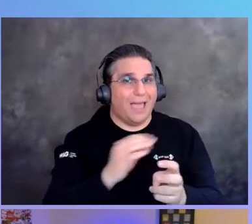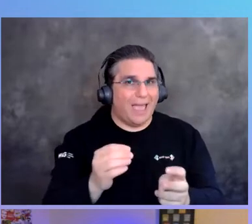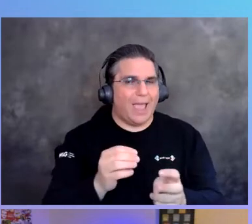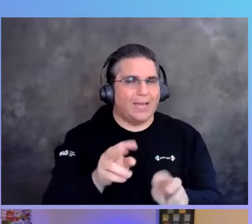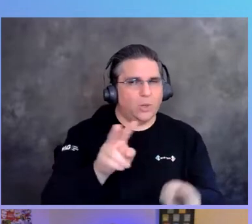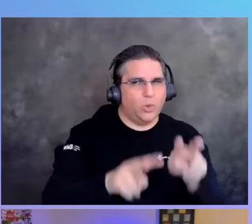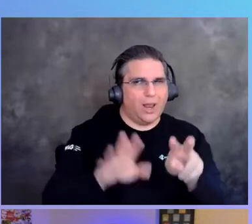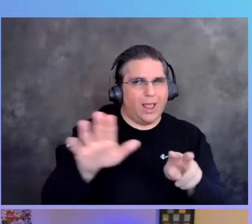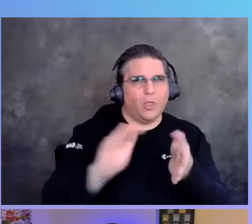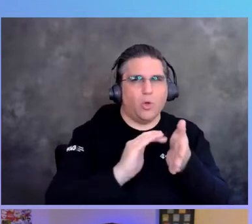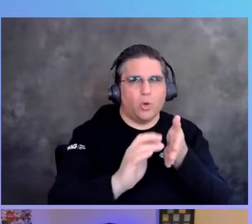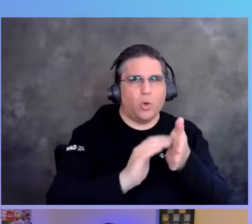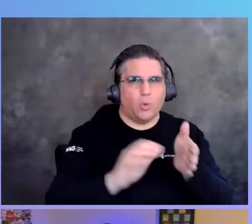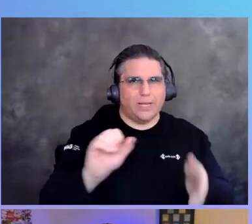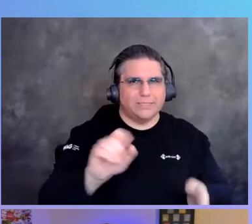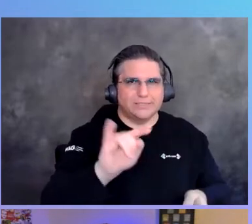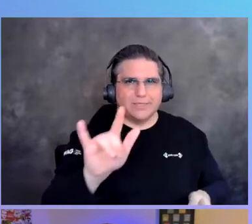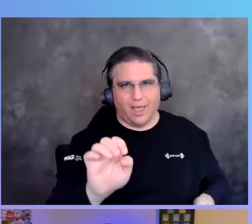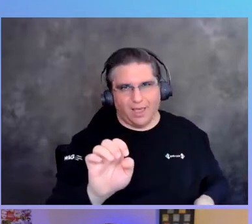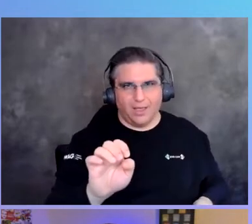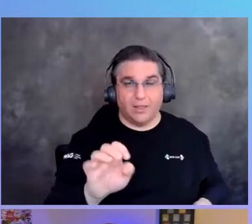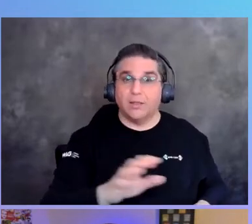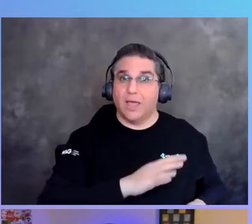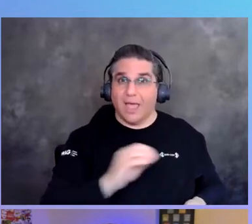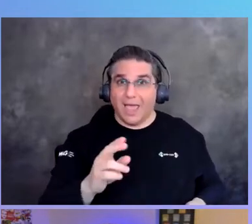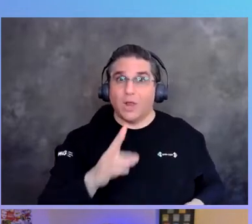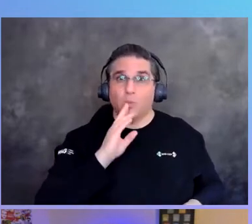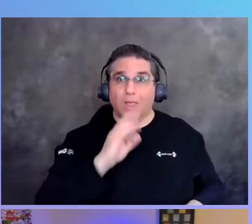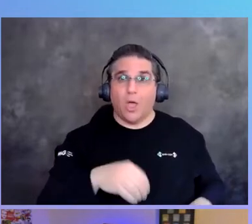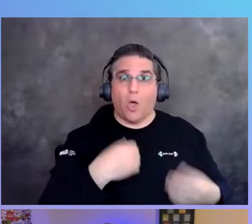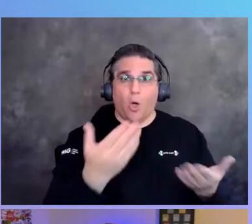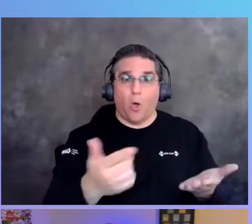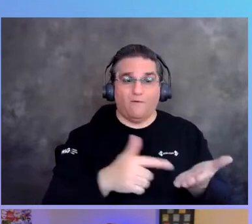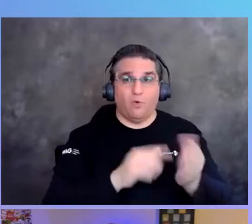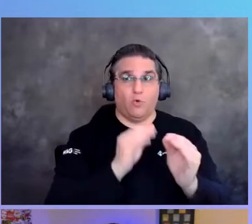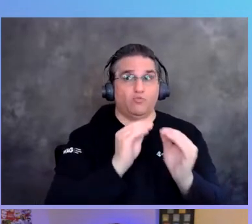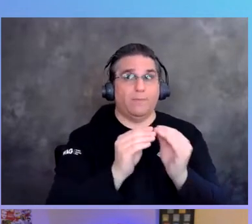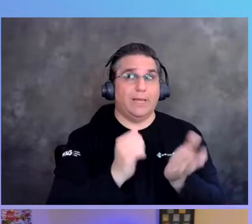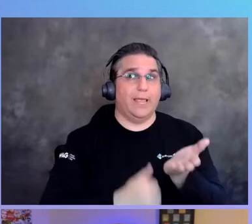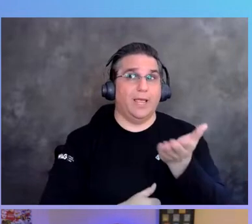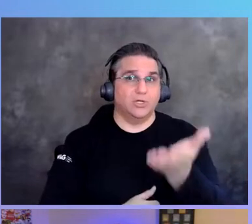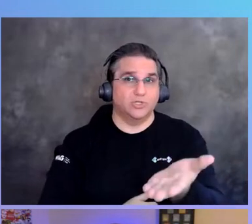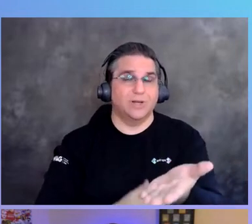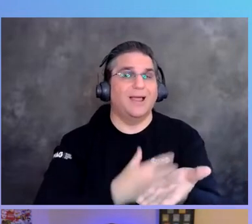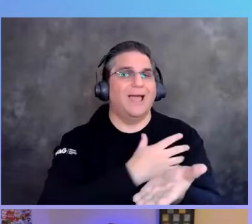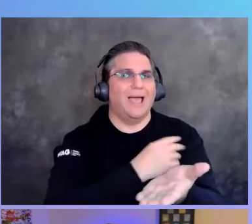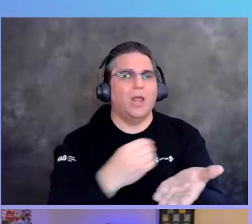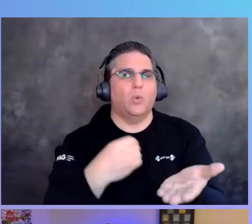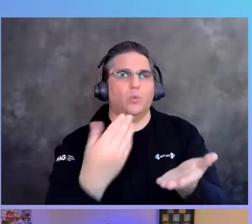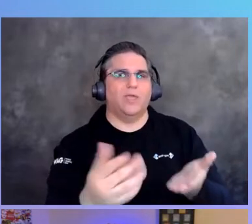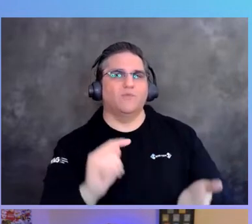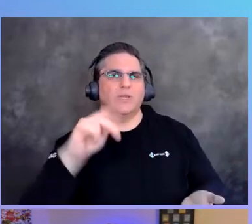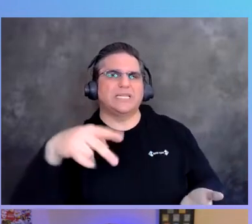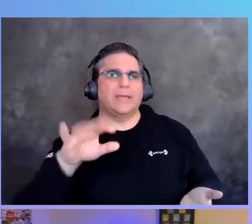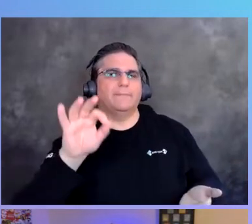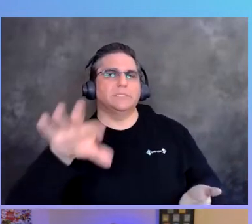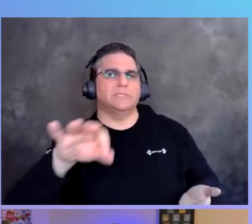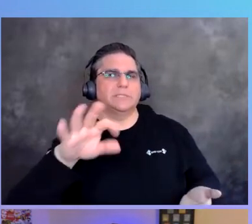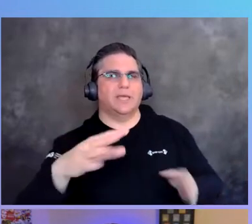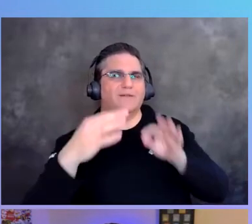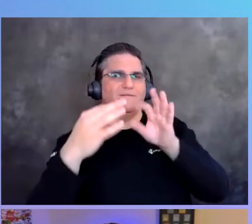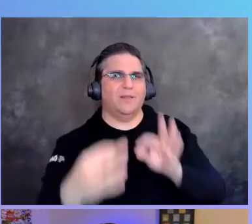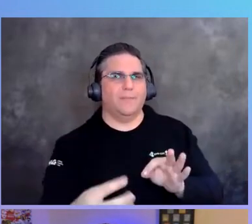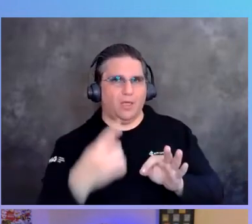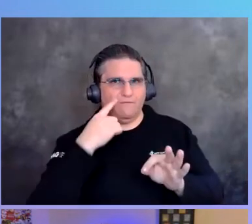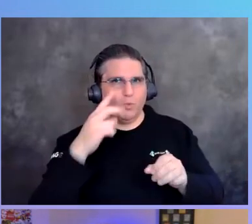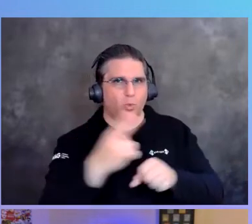in addition to the attempted remediation, the application provides actionable tips and feedback to the user so